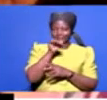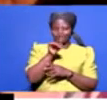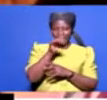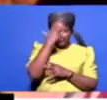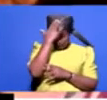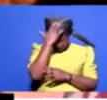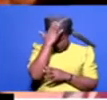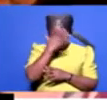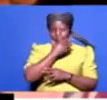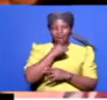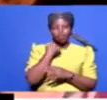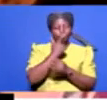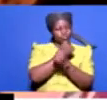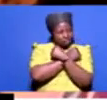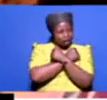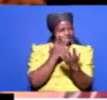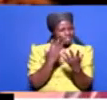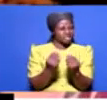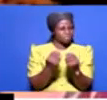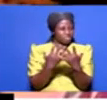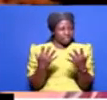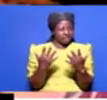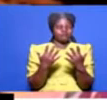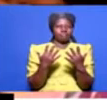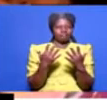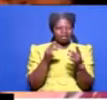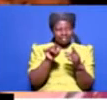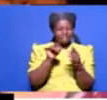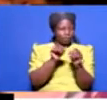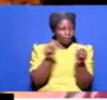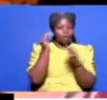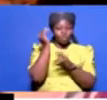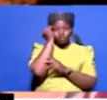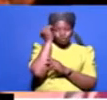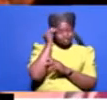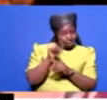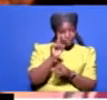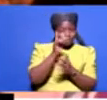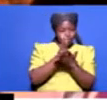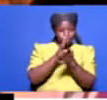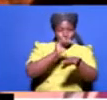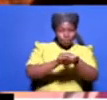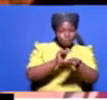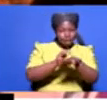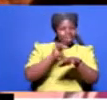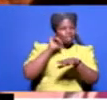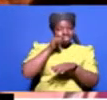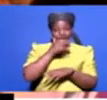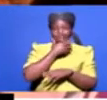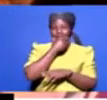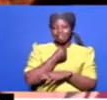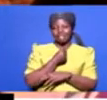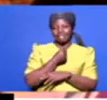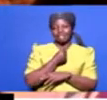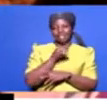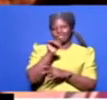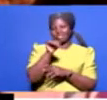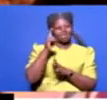who loved simplicity is well known. That he was a good and great man is an acknowledged